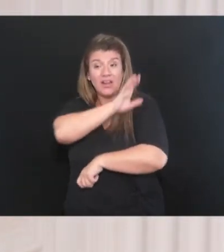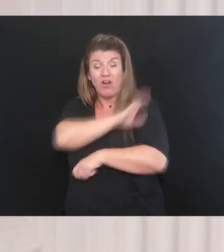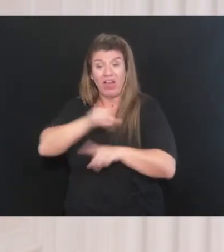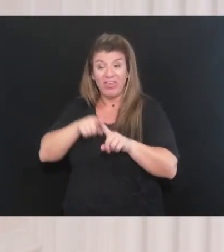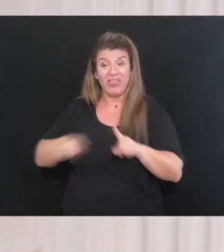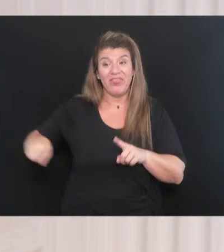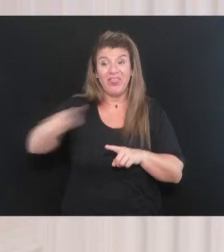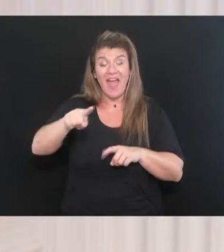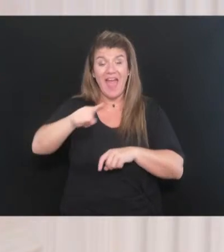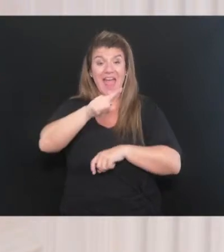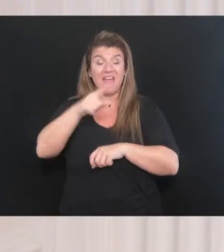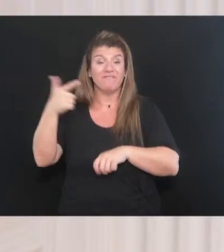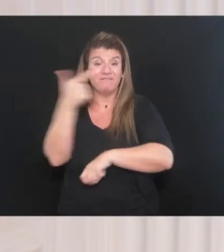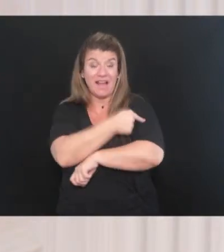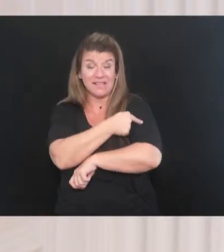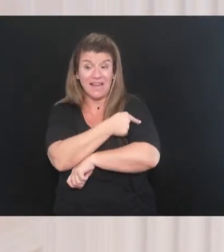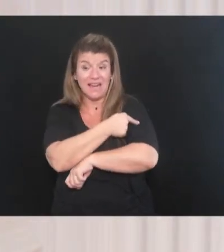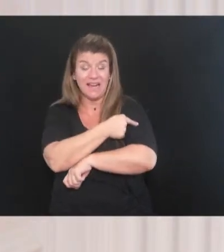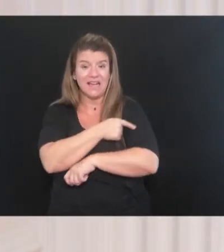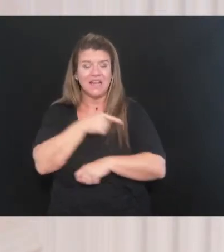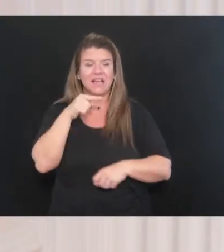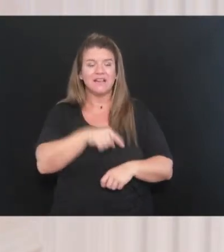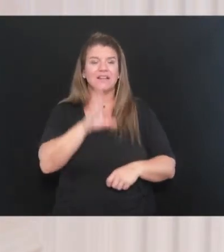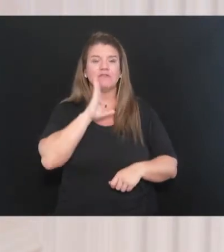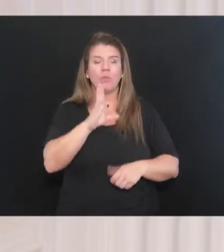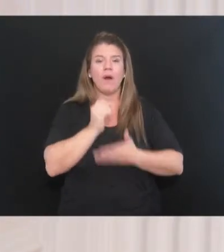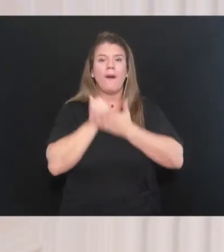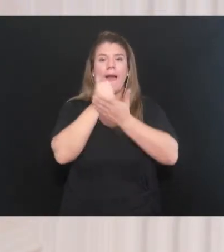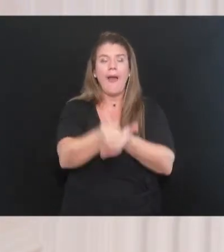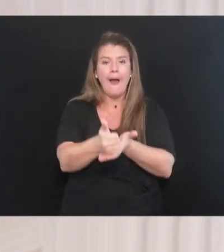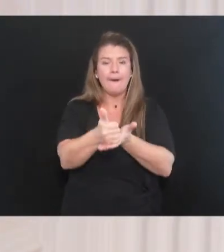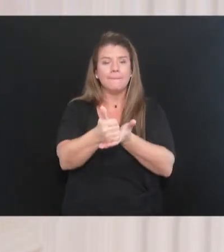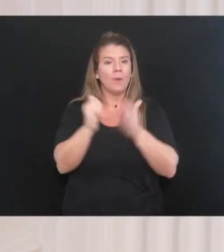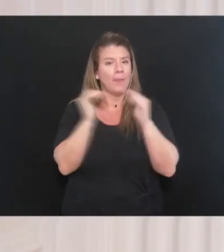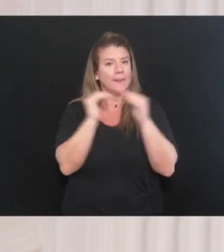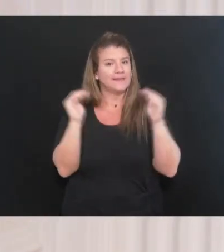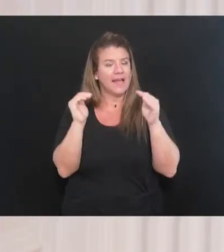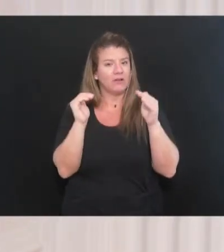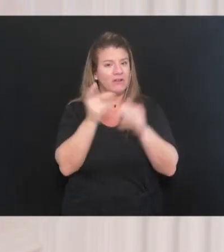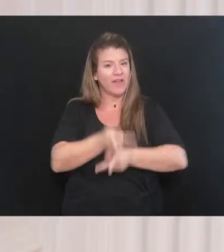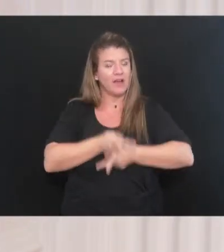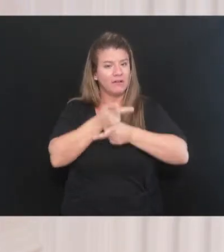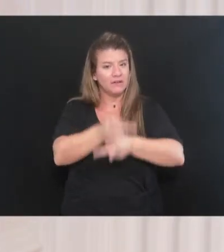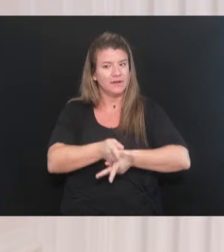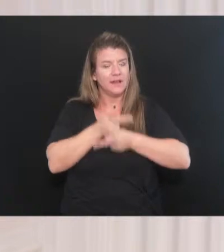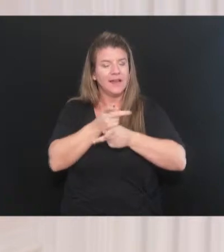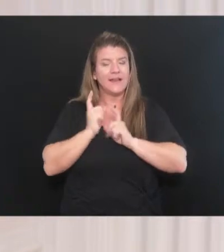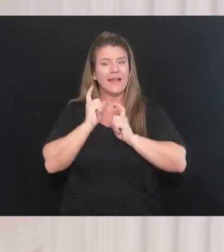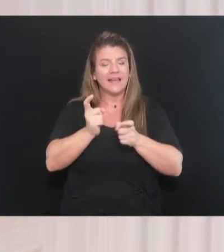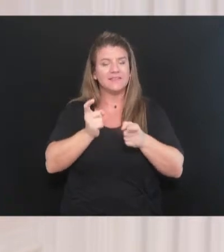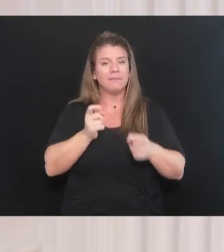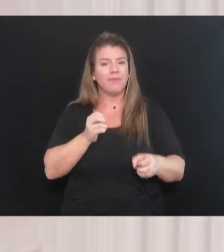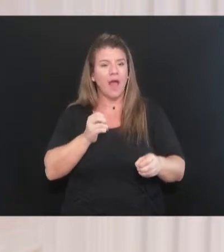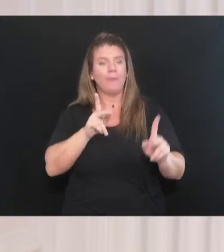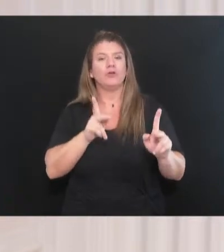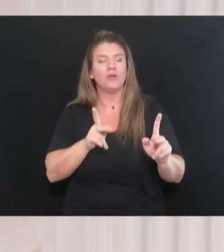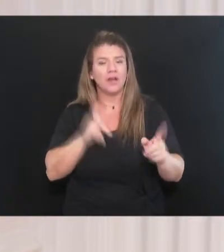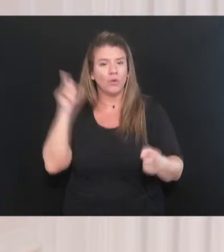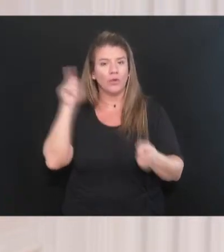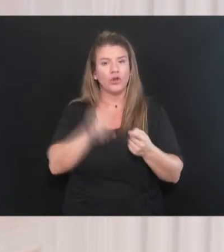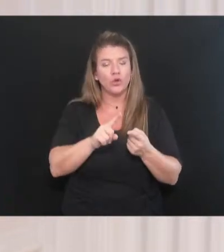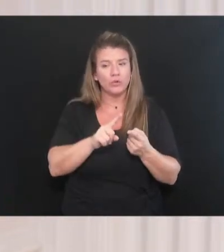vaccinated. This crisis standard of care for some hospitals also gives them the ability to reduce